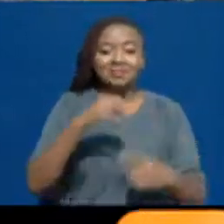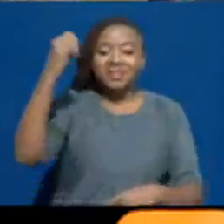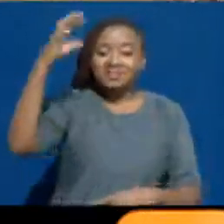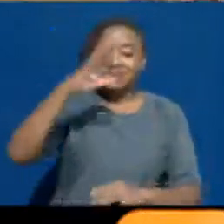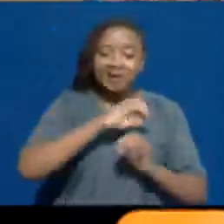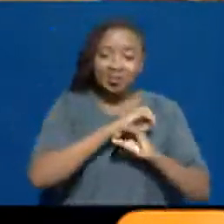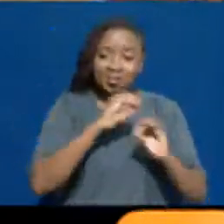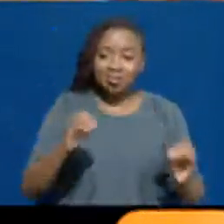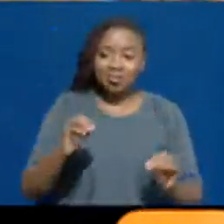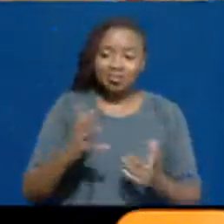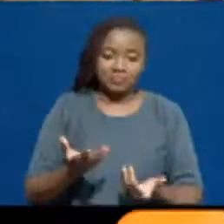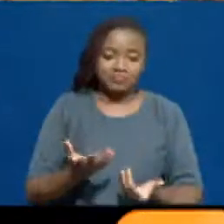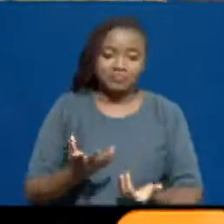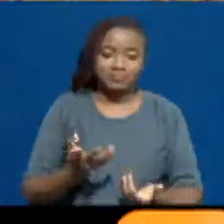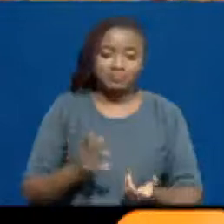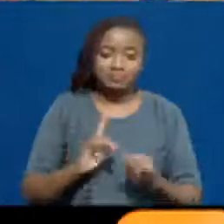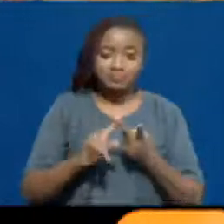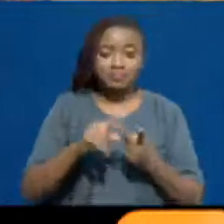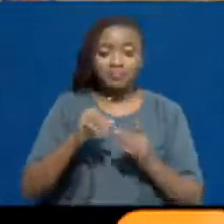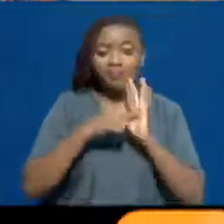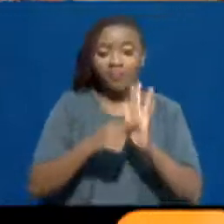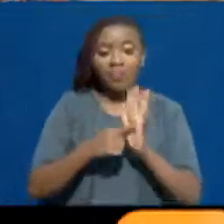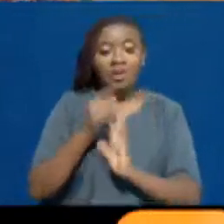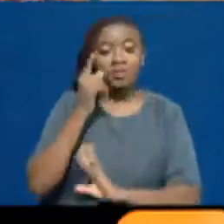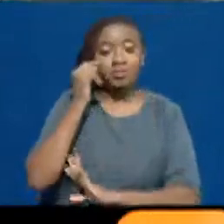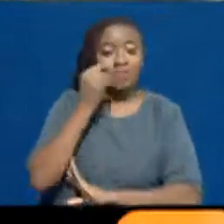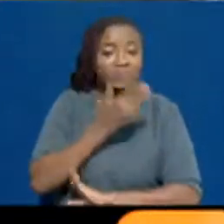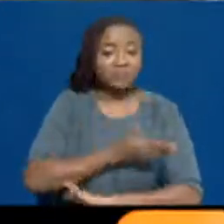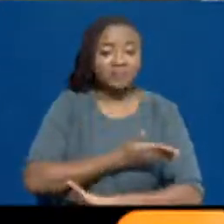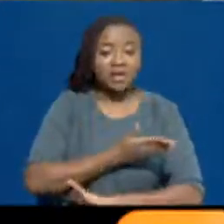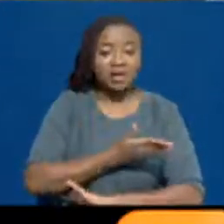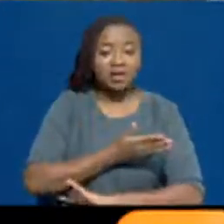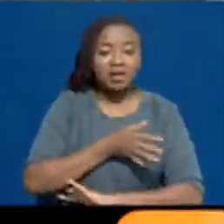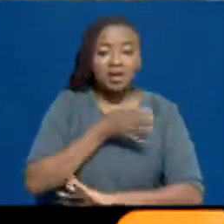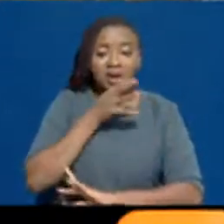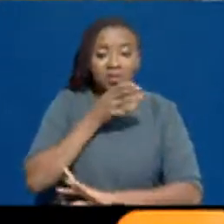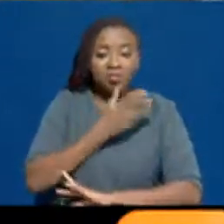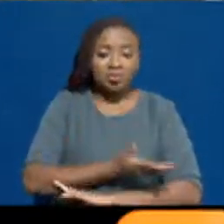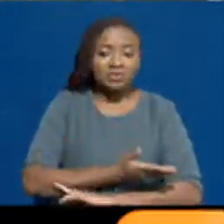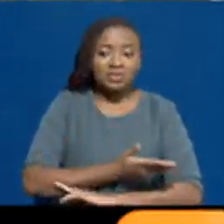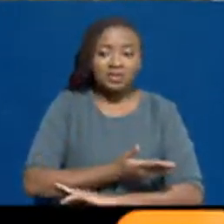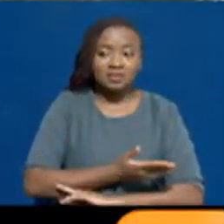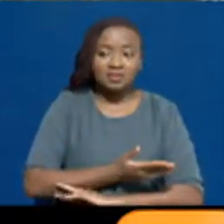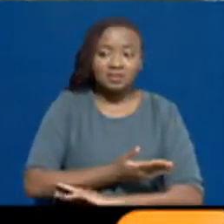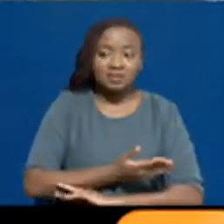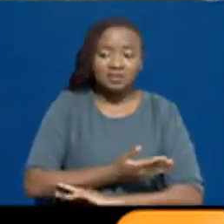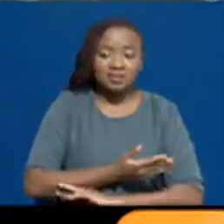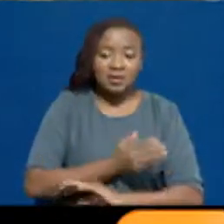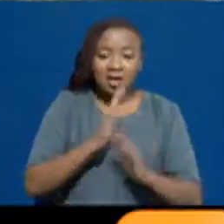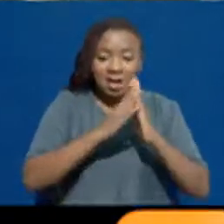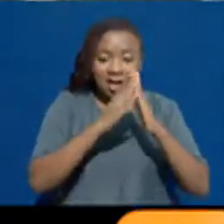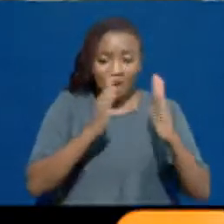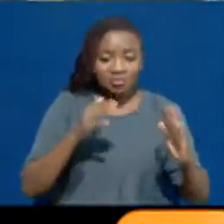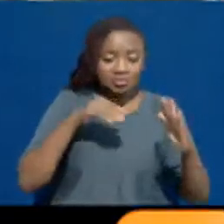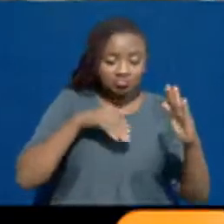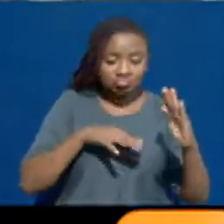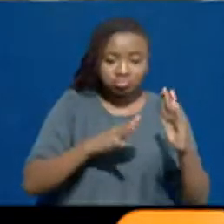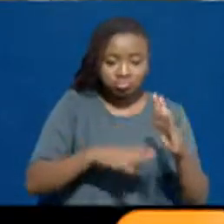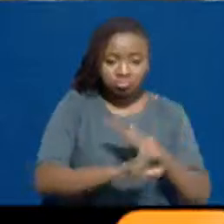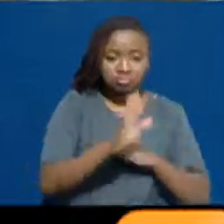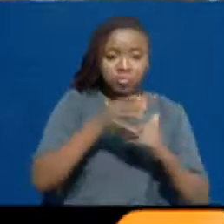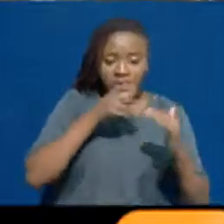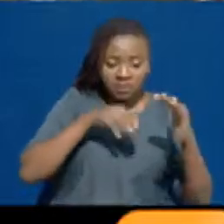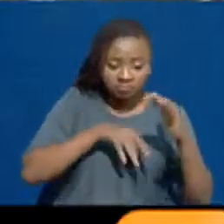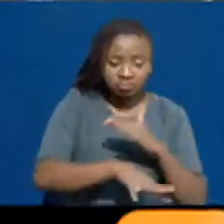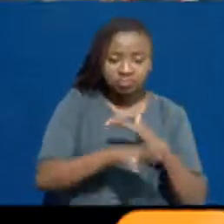you saw in Mombasa. So just houses get full and people have to swim out to be able to be safe. That is